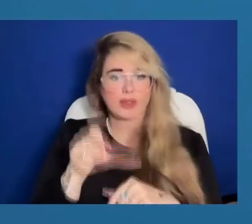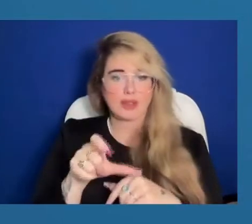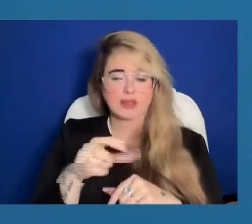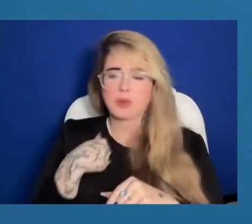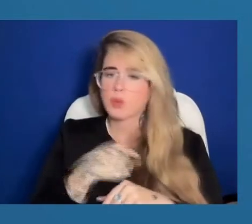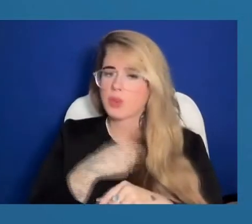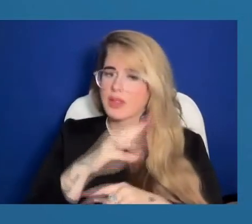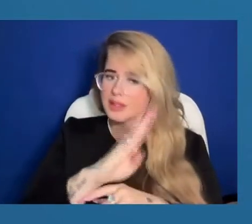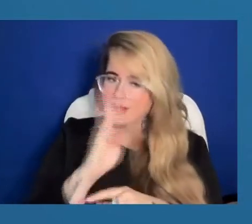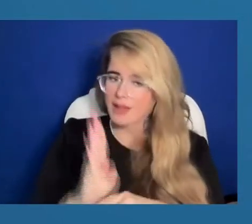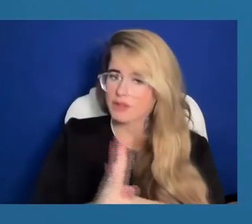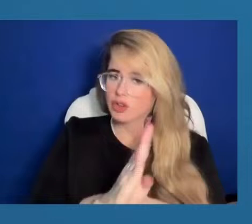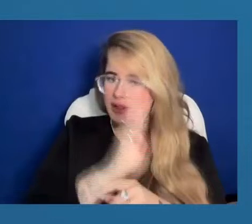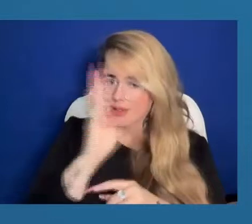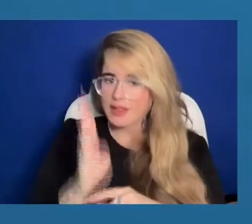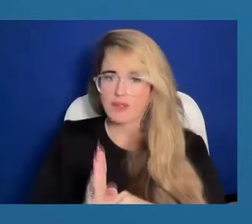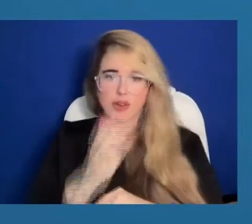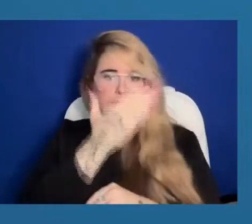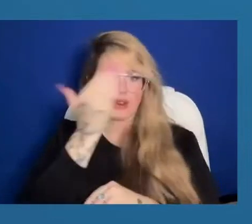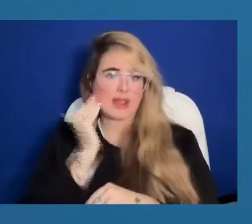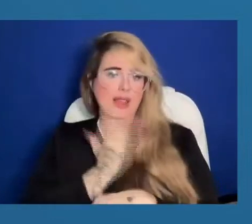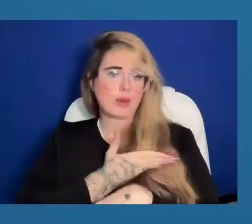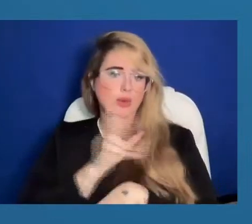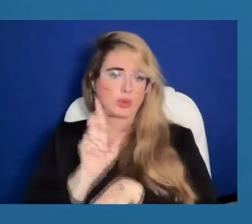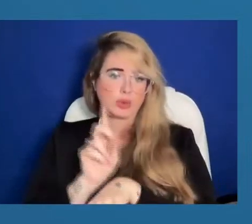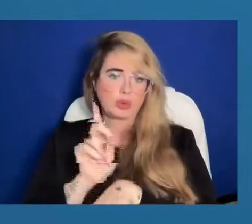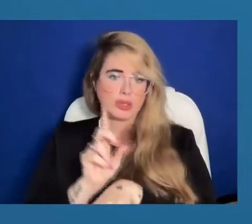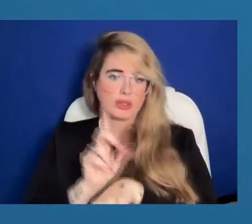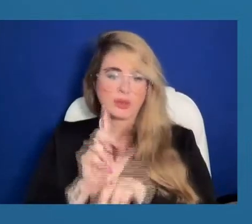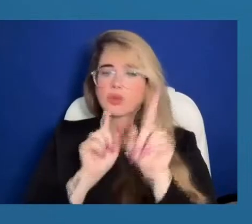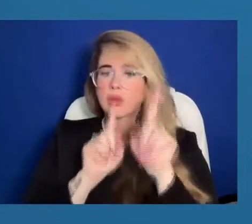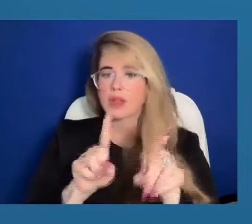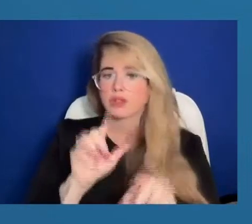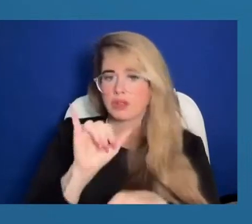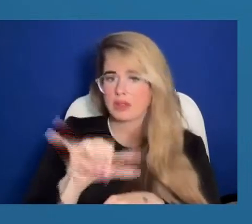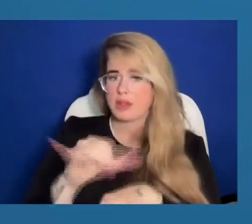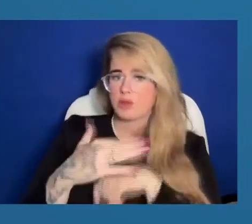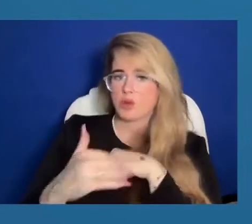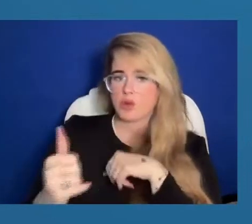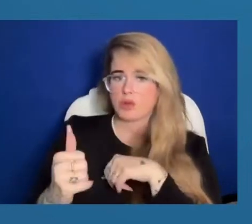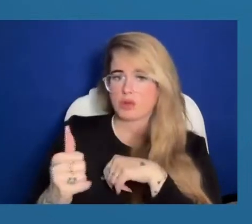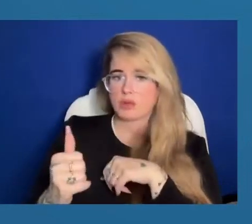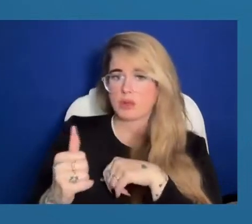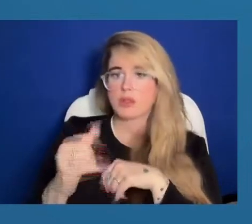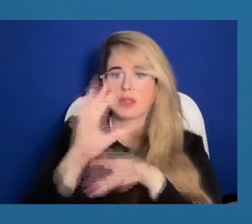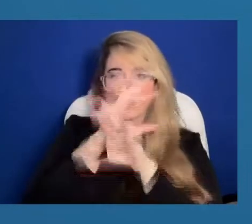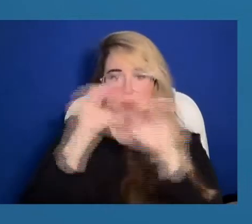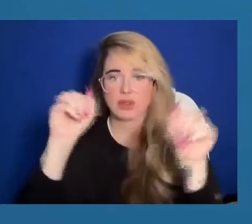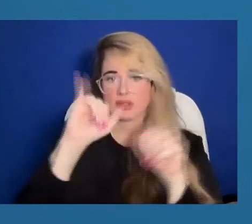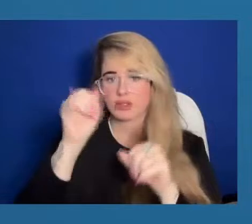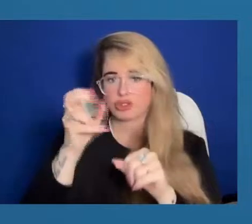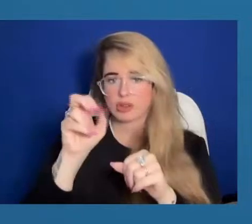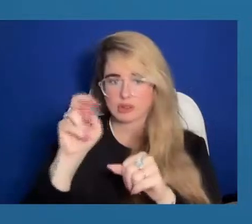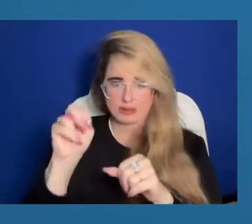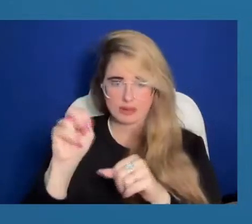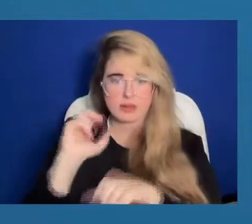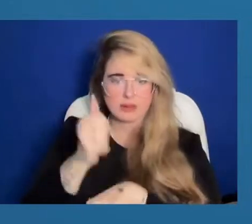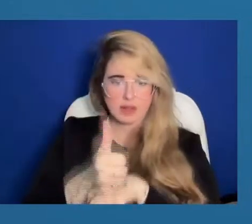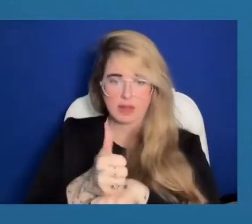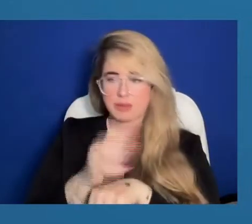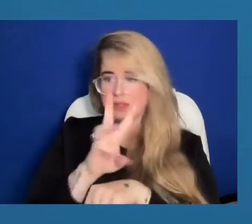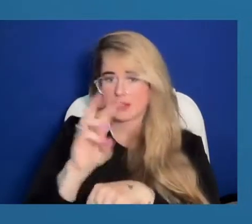never, ever forget our duty to answer the call that President Johnson set out 60 years ago, reminding